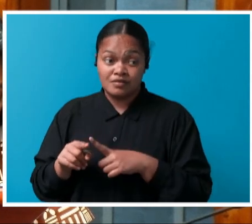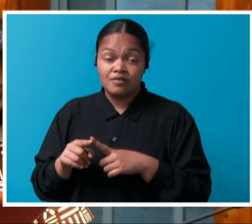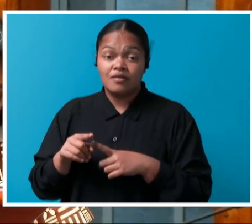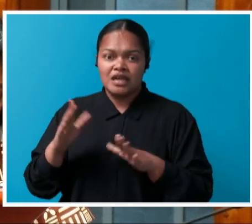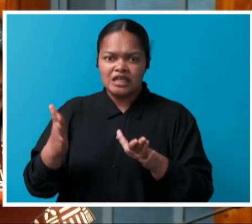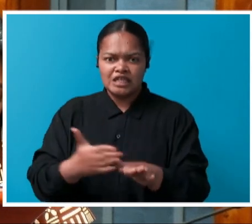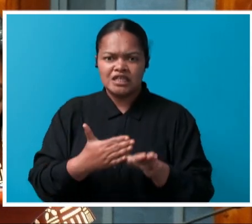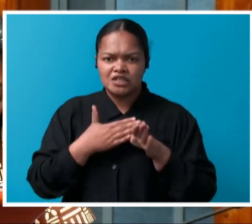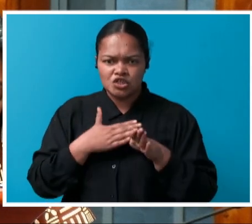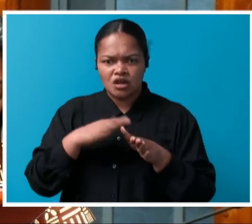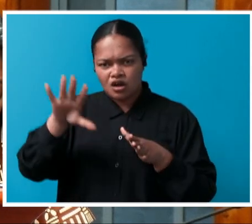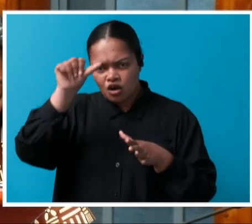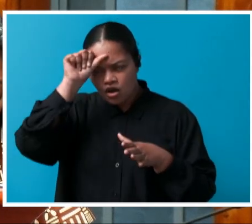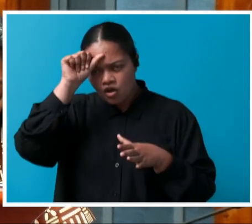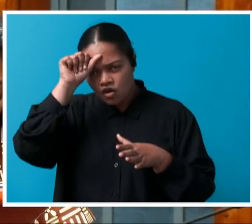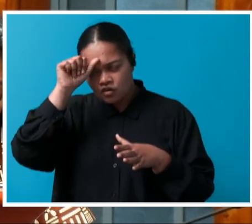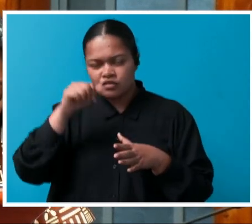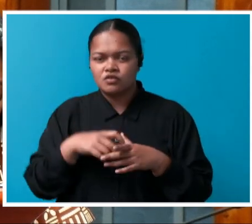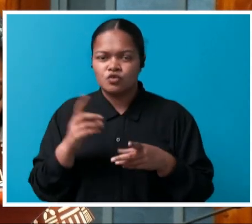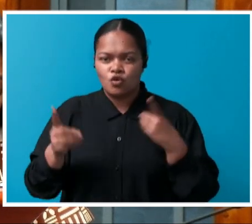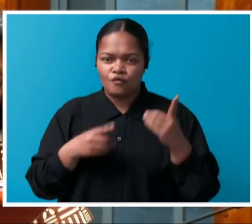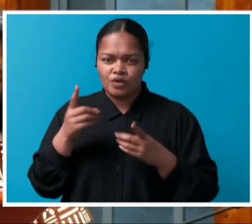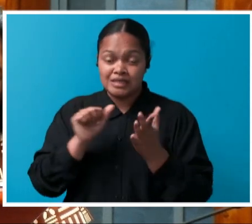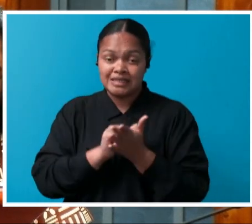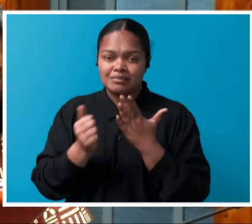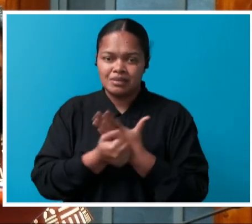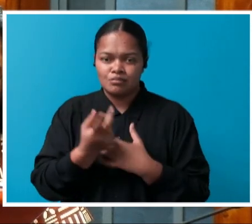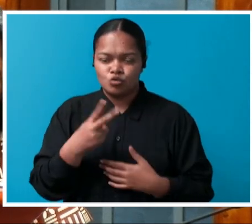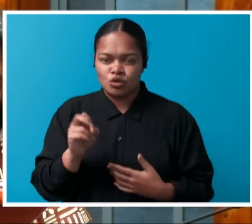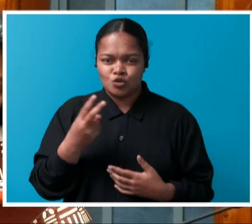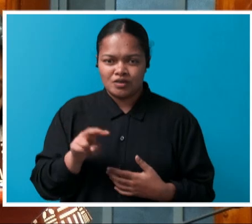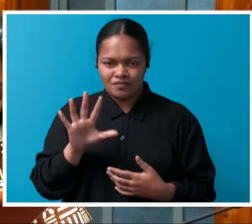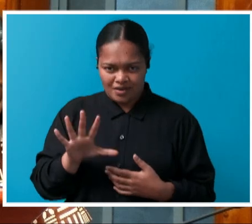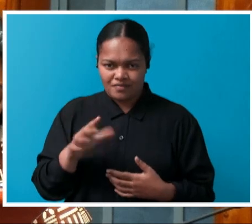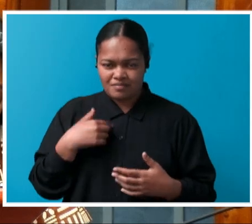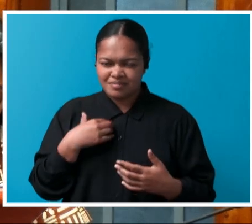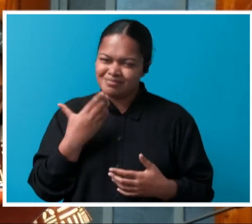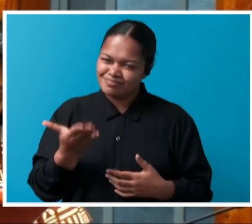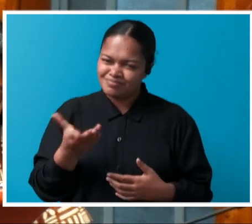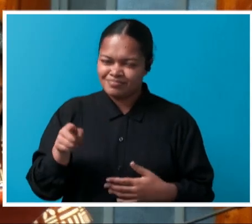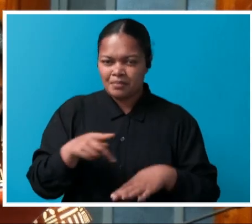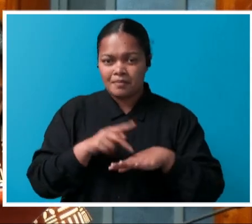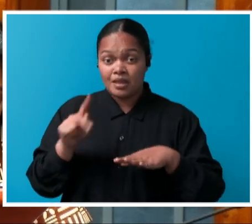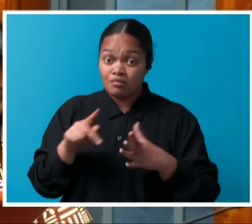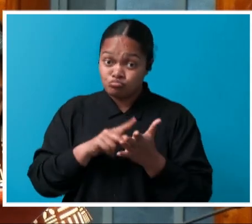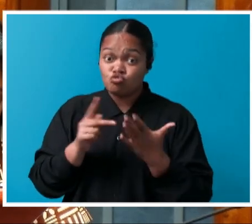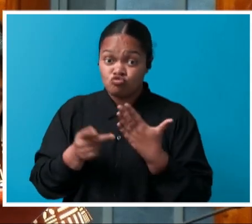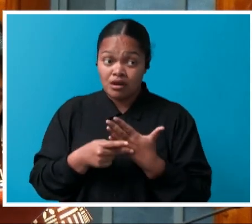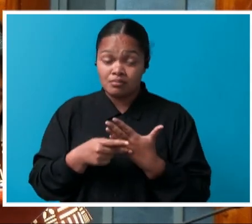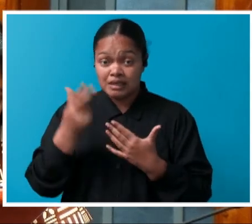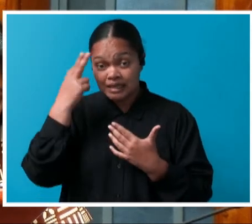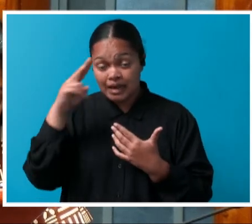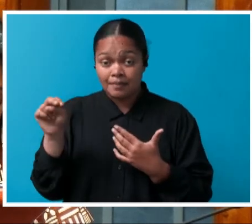Indigenous Knowledge and Heritage Conference in September 2025. And I'm pleased to inform this August House that a program,